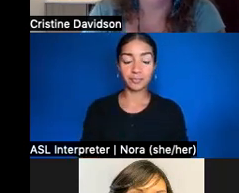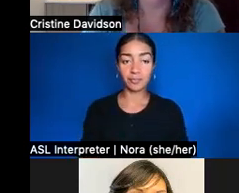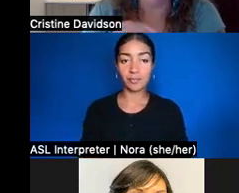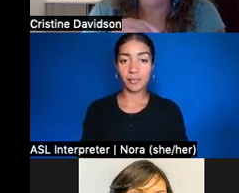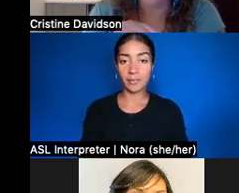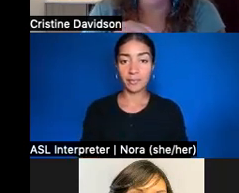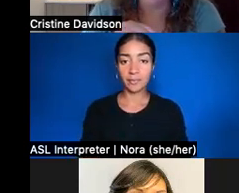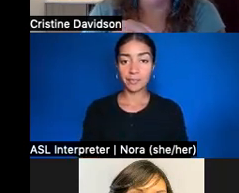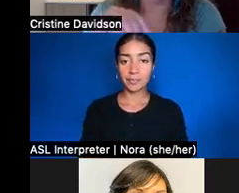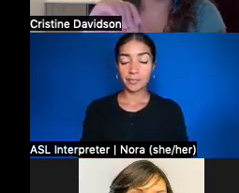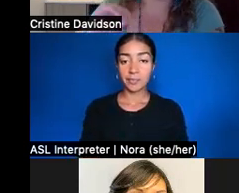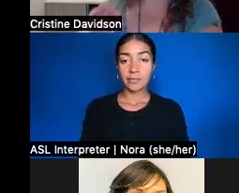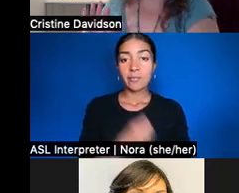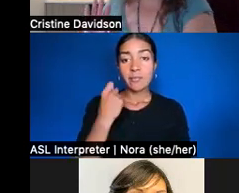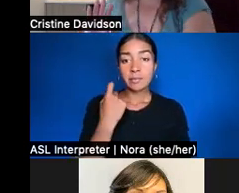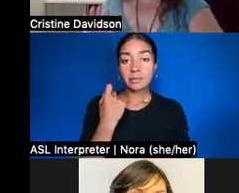And sometimes,